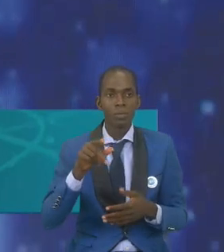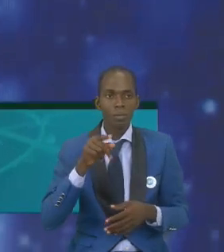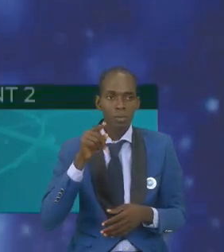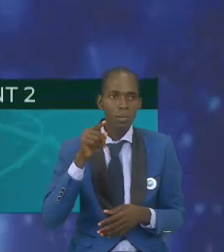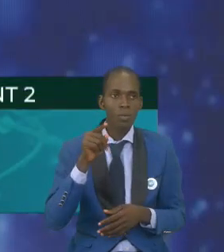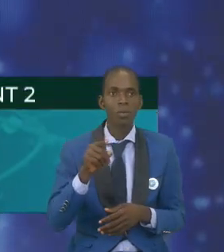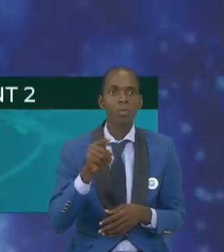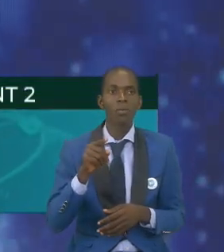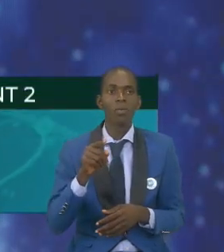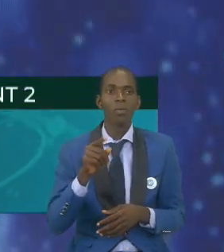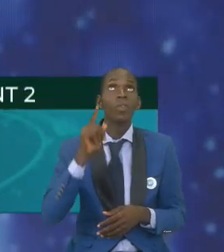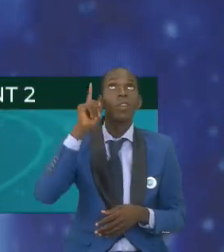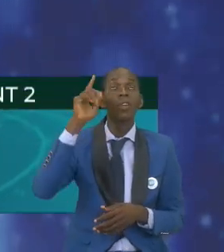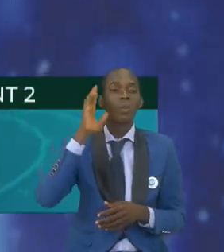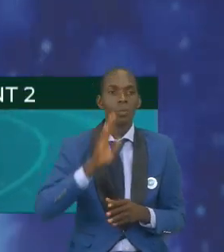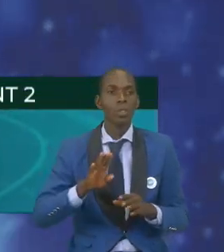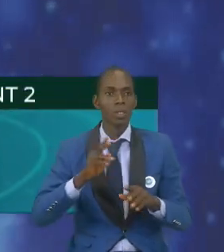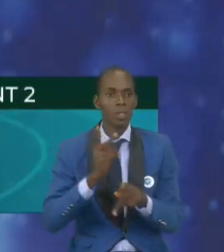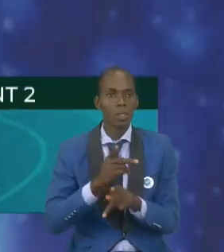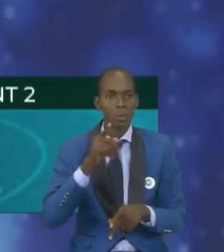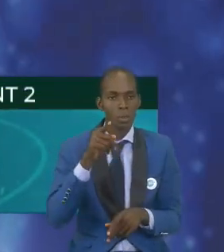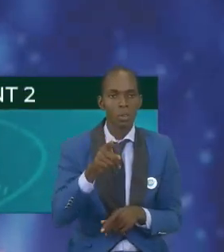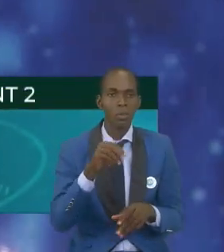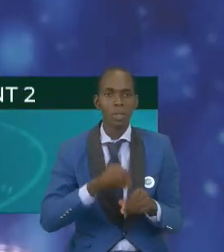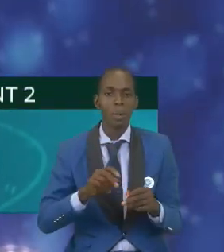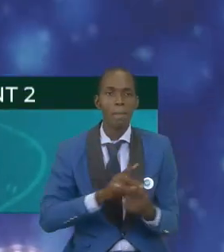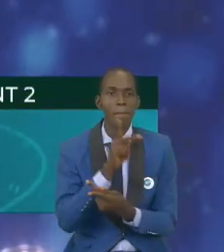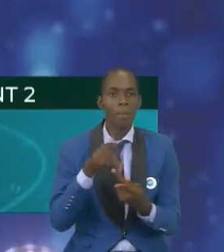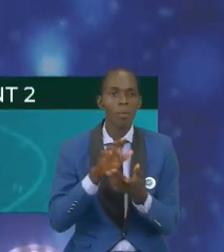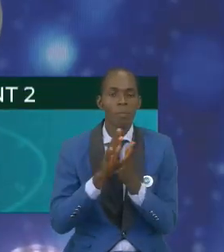him in perfect peace,